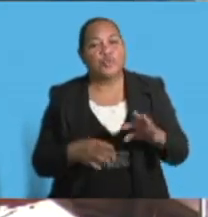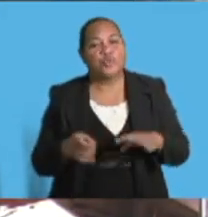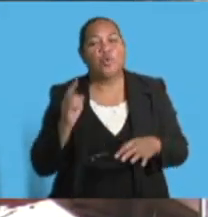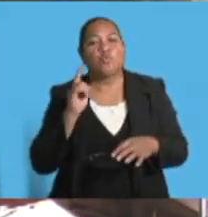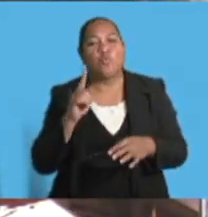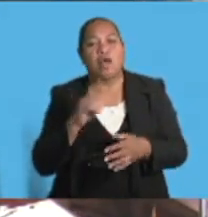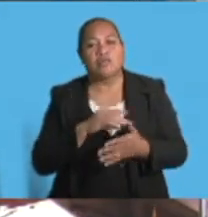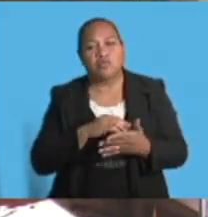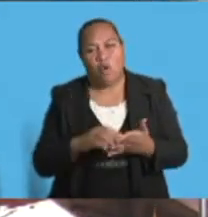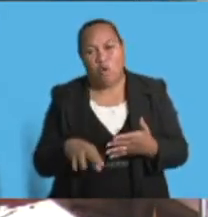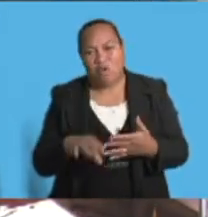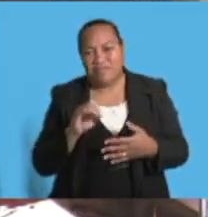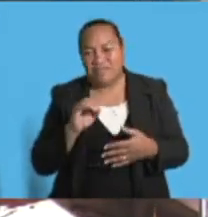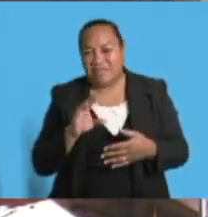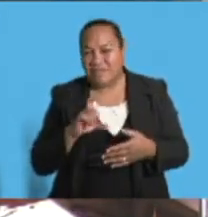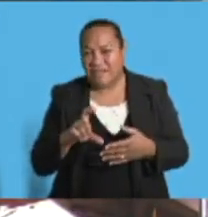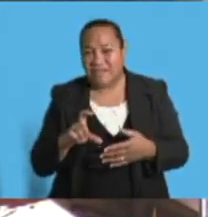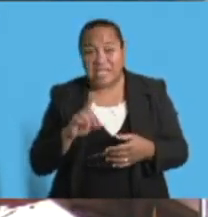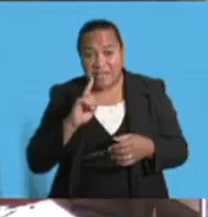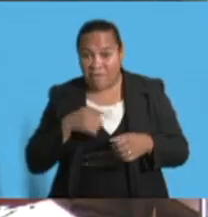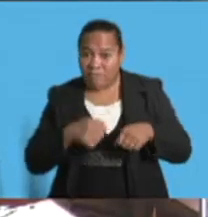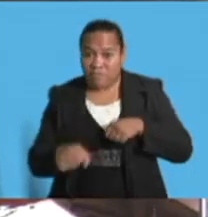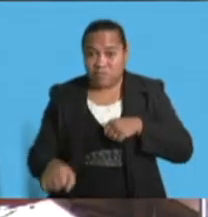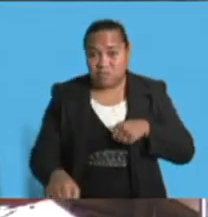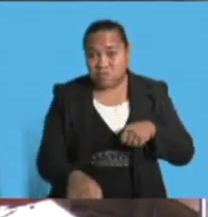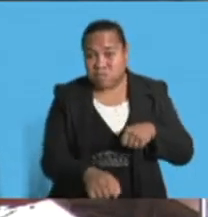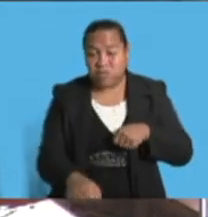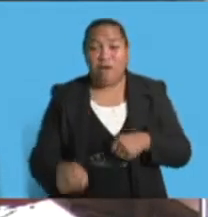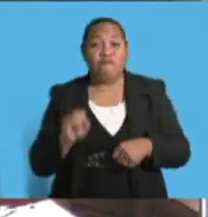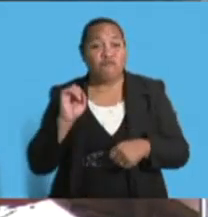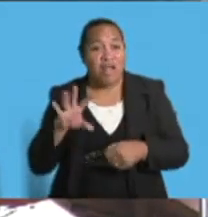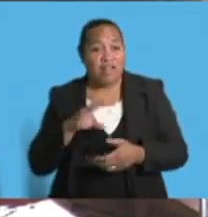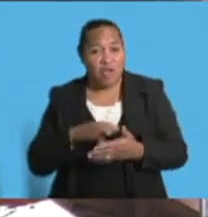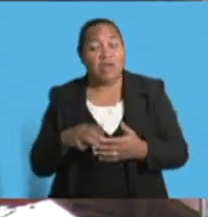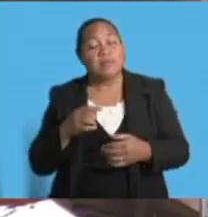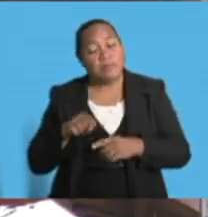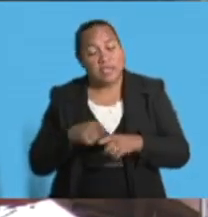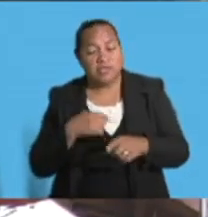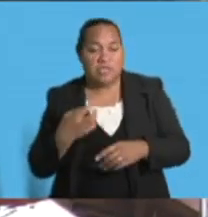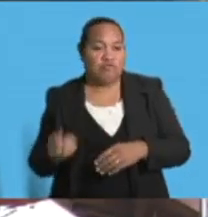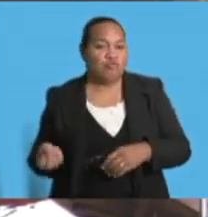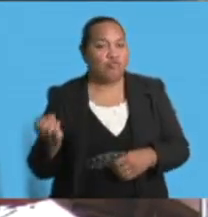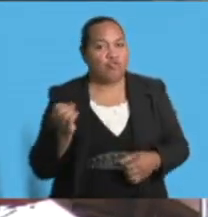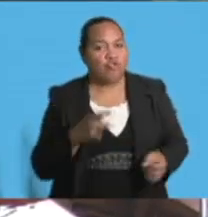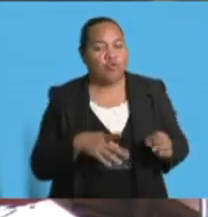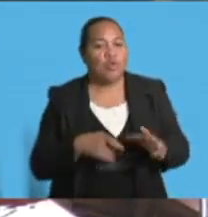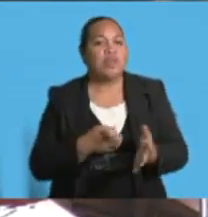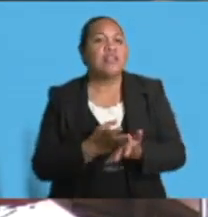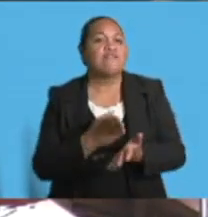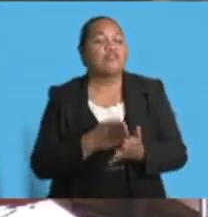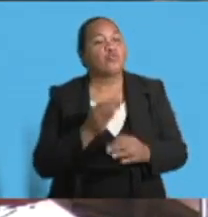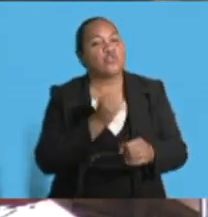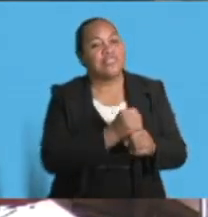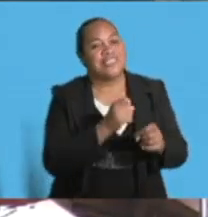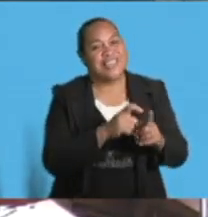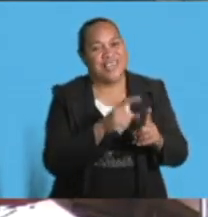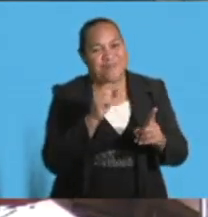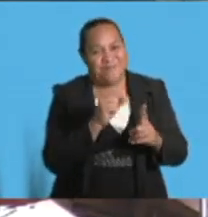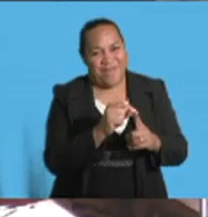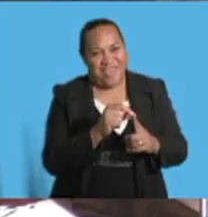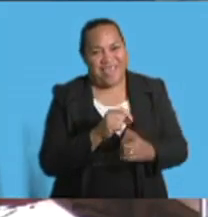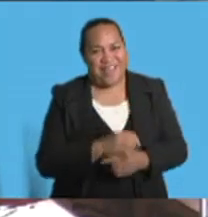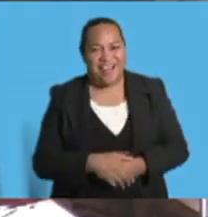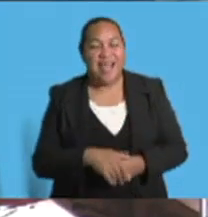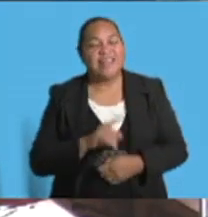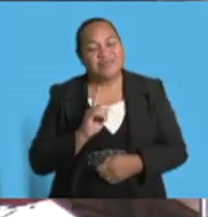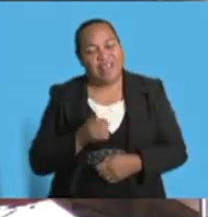GDP. If I mow somebody's lawn for $10, I've contributed $10 worth of service to the GDP. That is